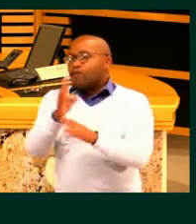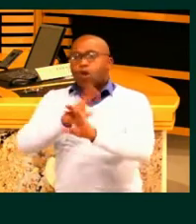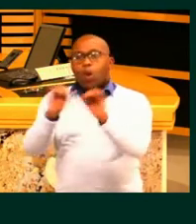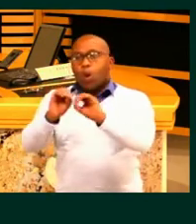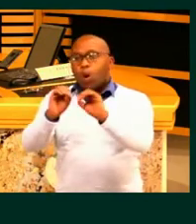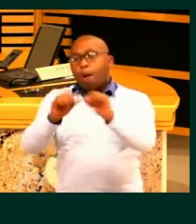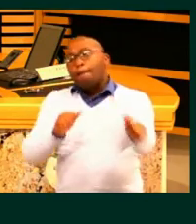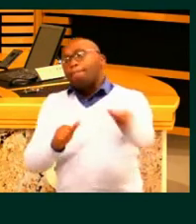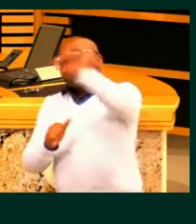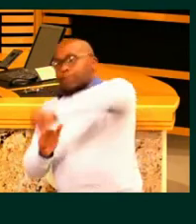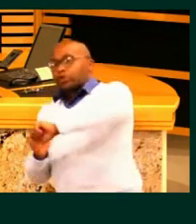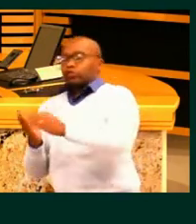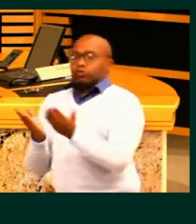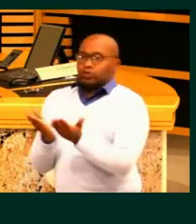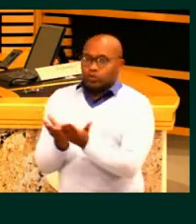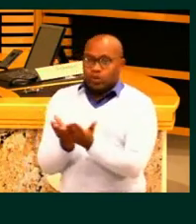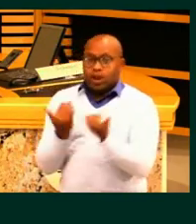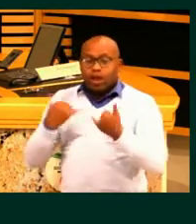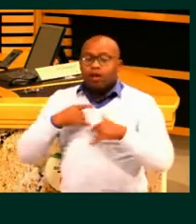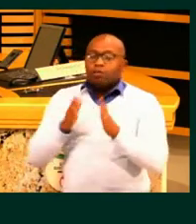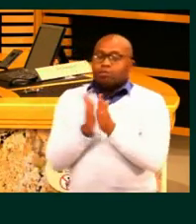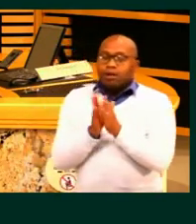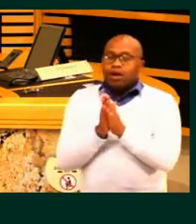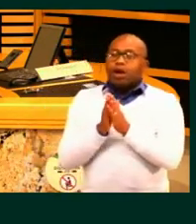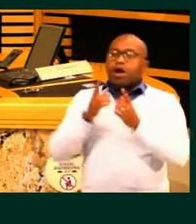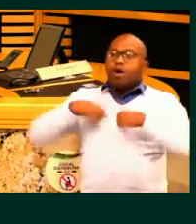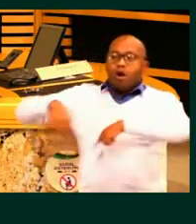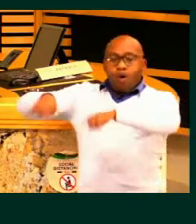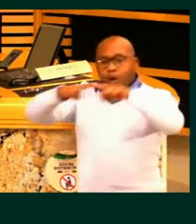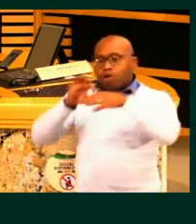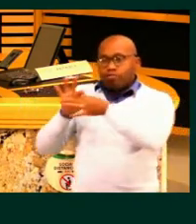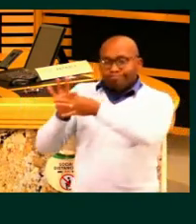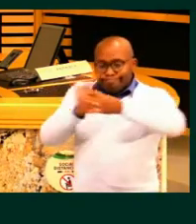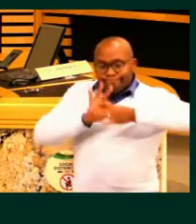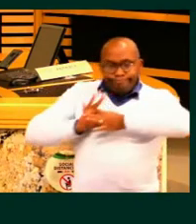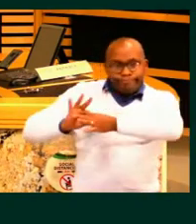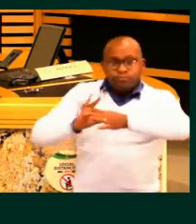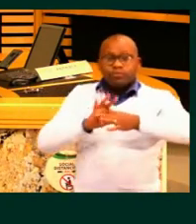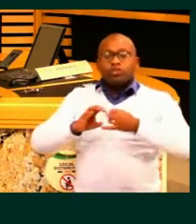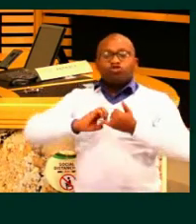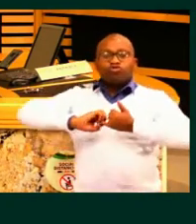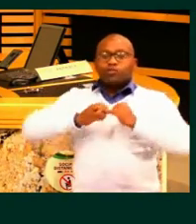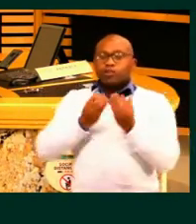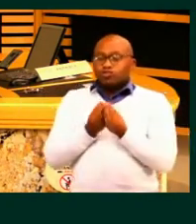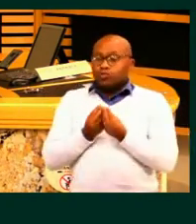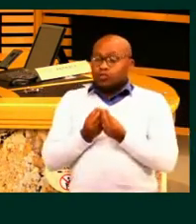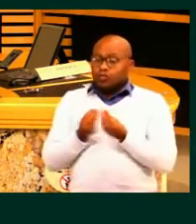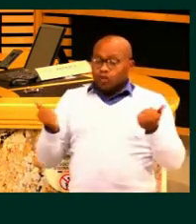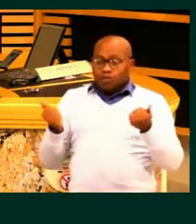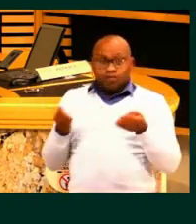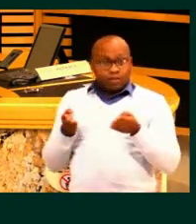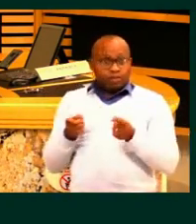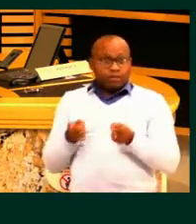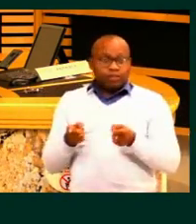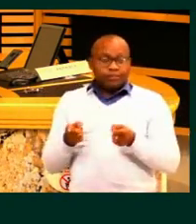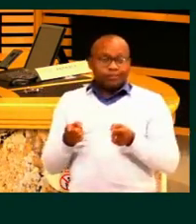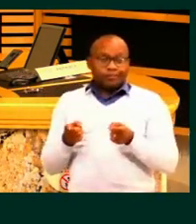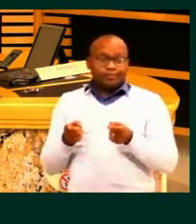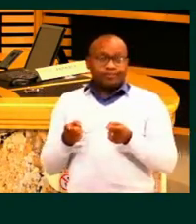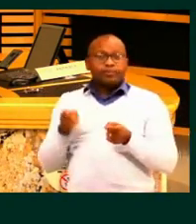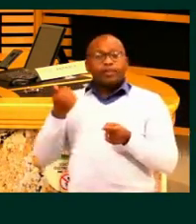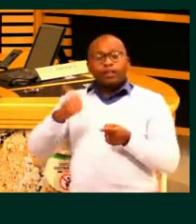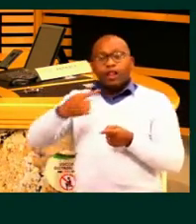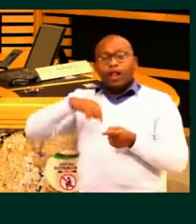join hands in dealing with this sketch and be able to to to deal with it and and and and and and and and provide